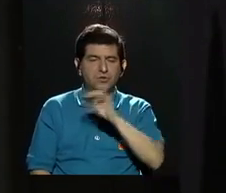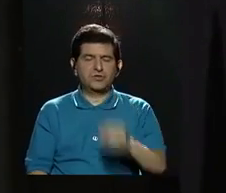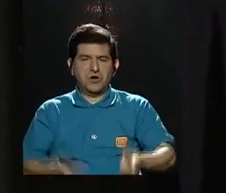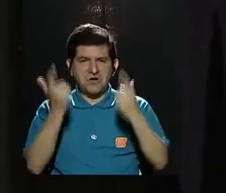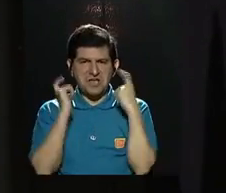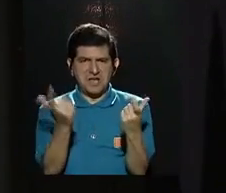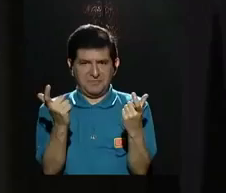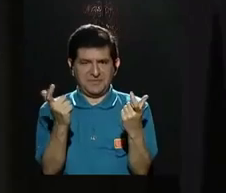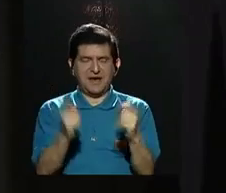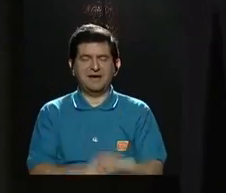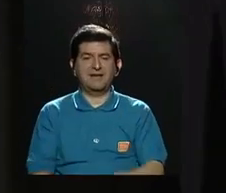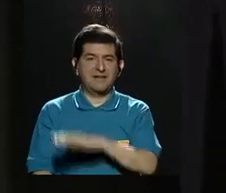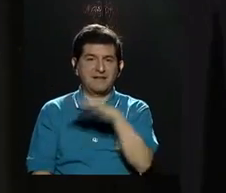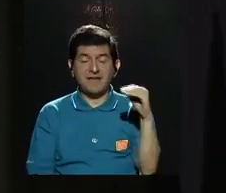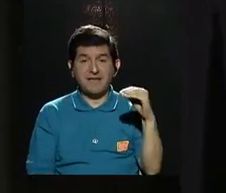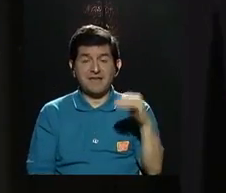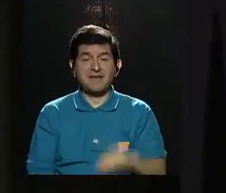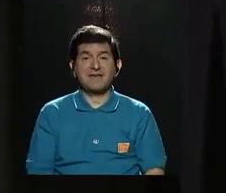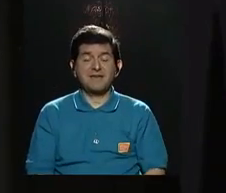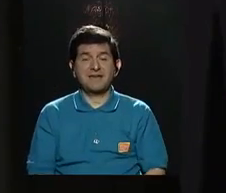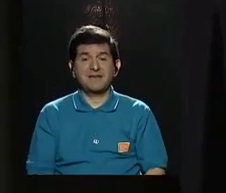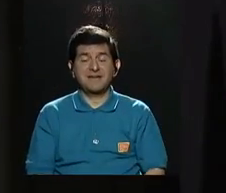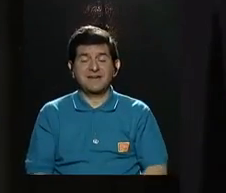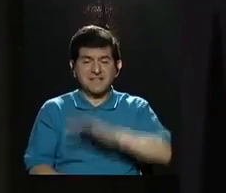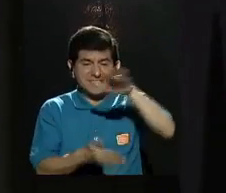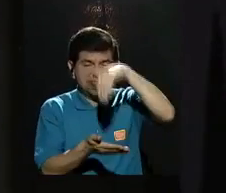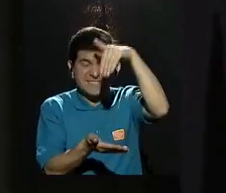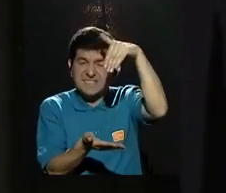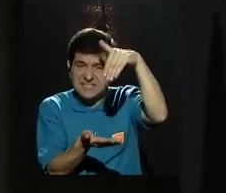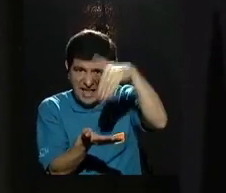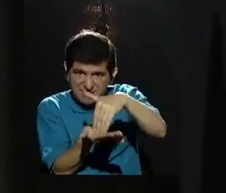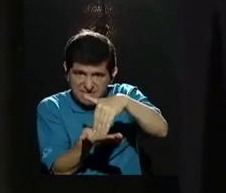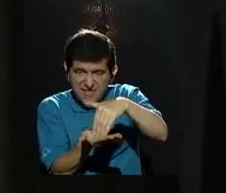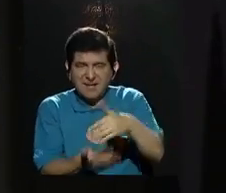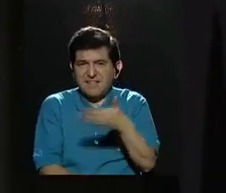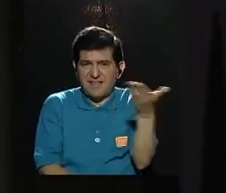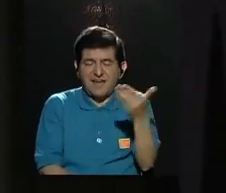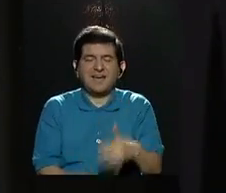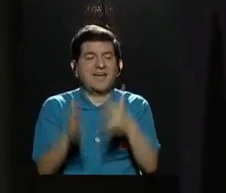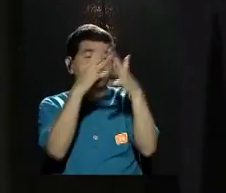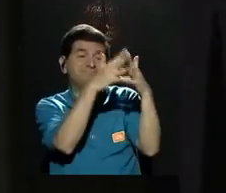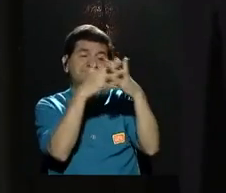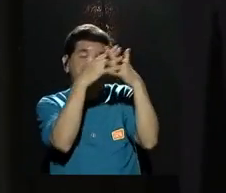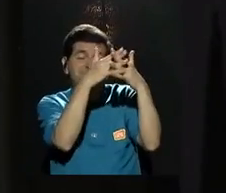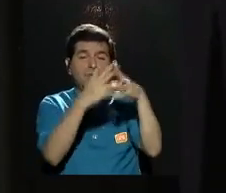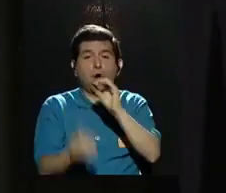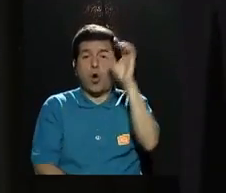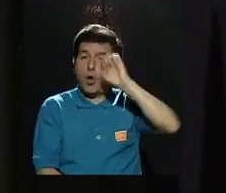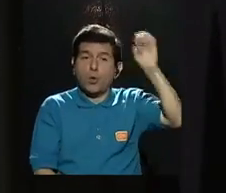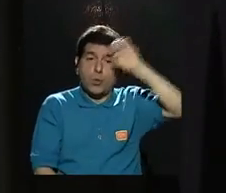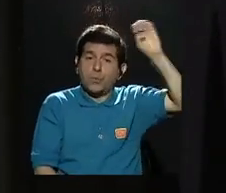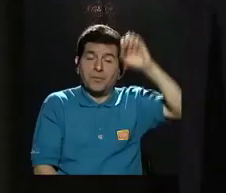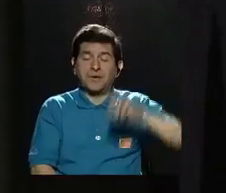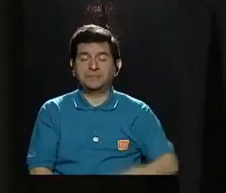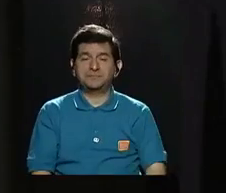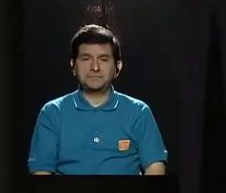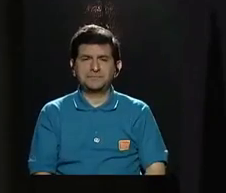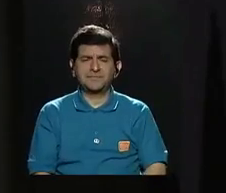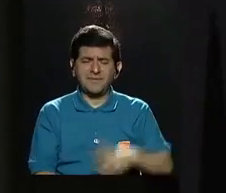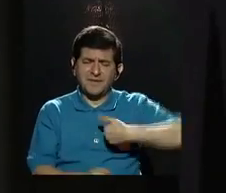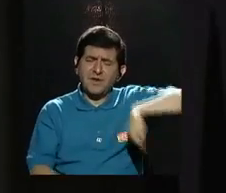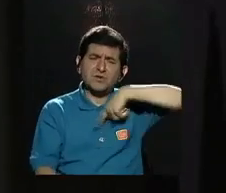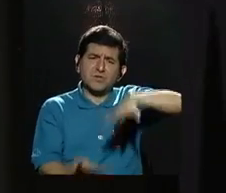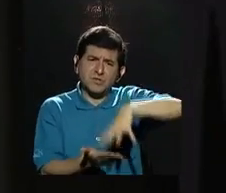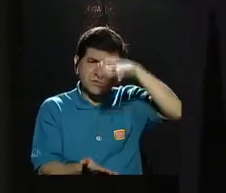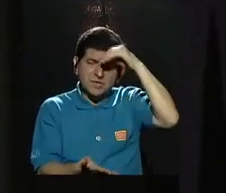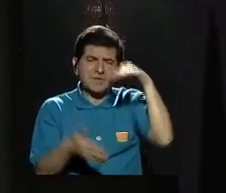capitalist and US-centric or Eurocentric. We have learned from feminist